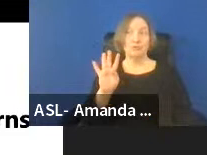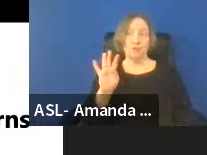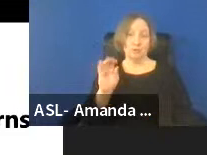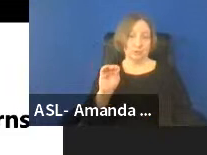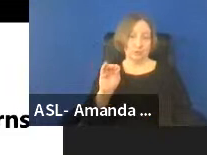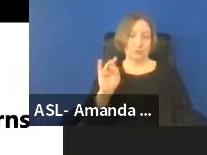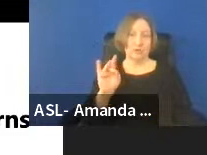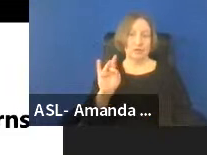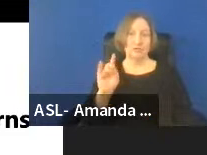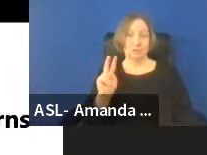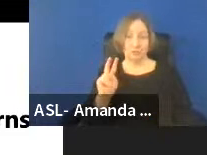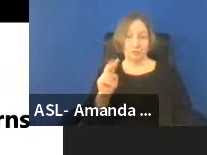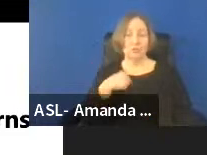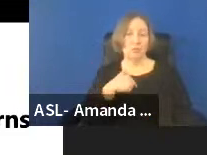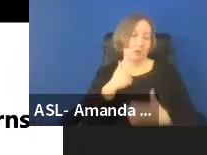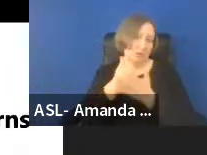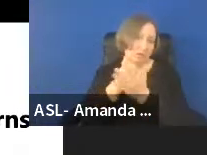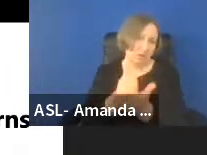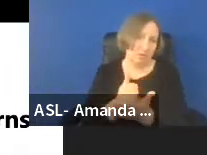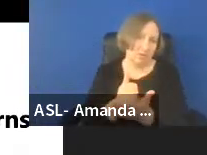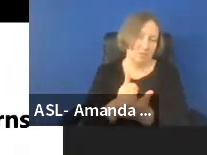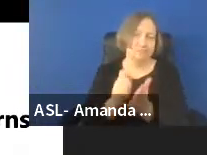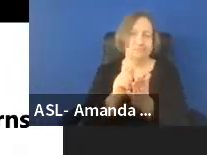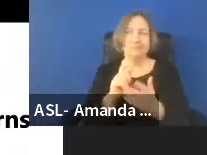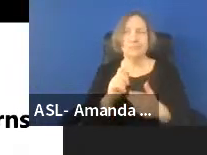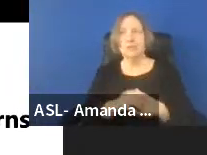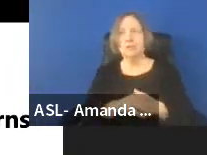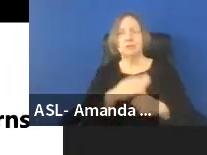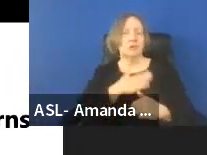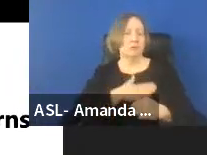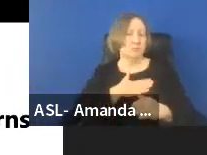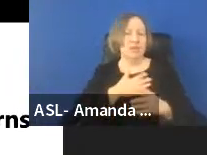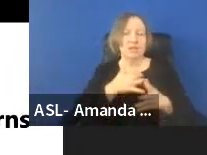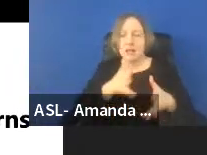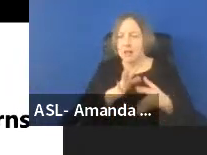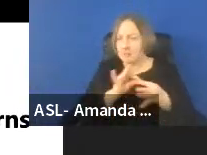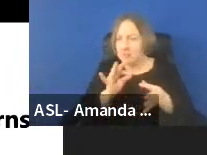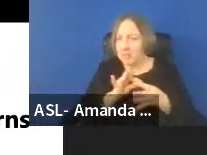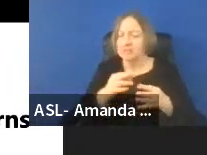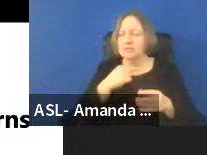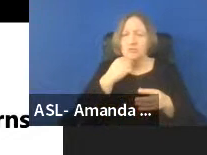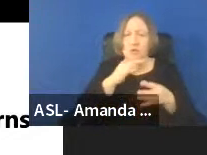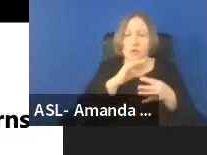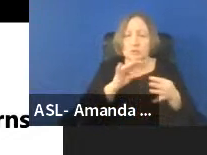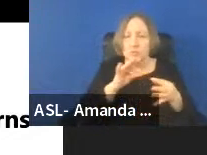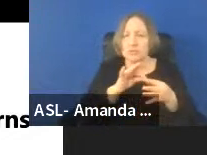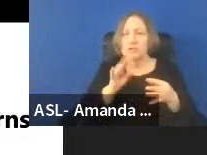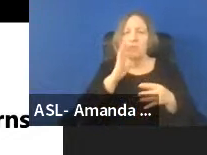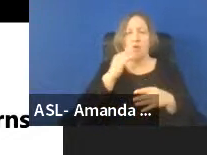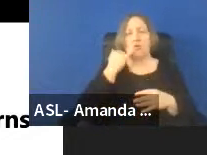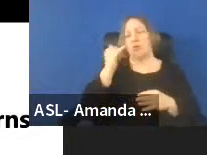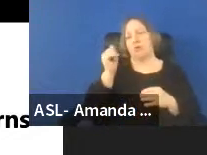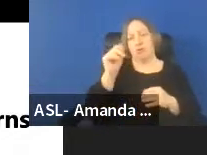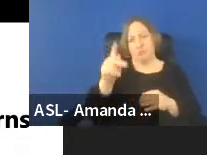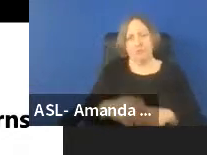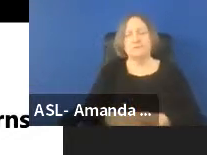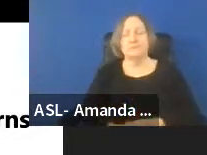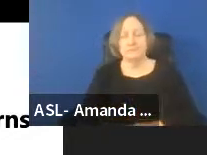503-823-4082 and we can help you. Please feel free to leave a message on the voicemail and we'll call you right back.